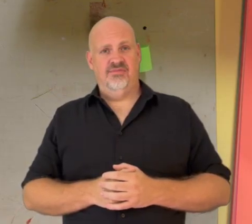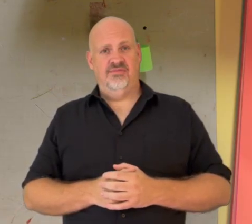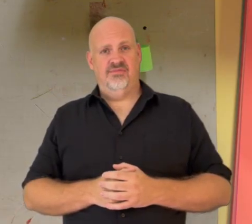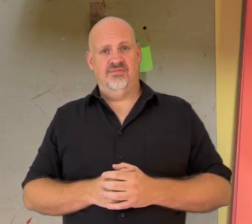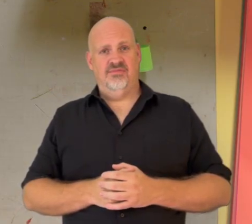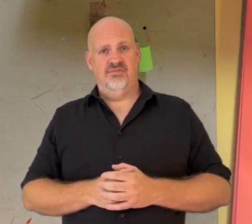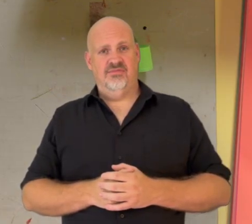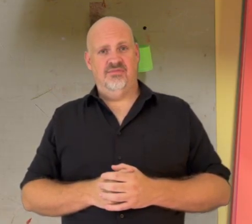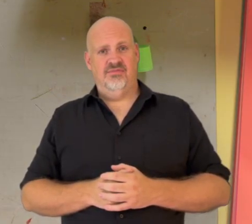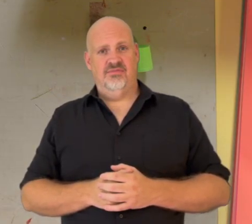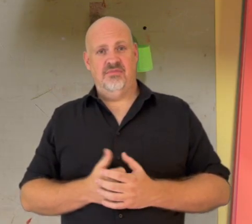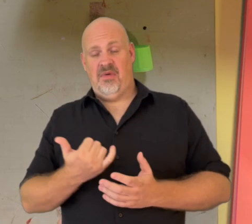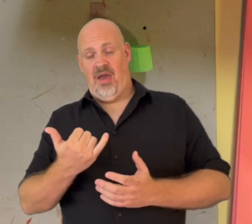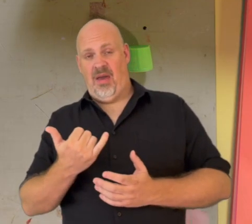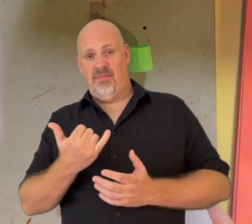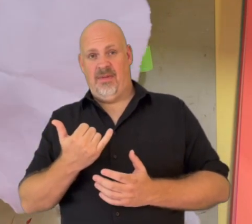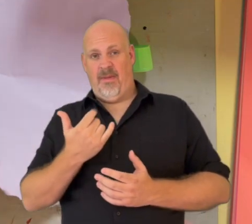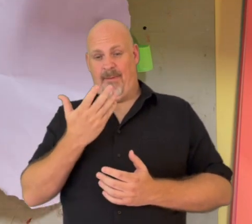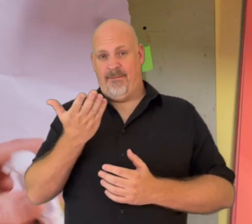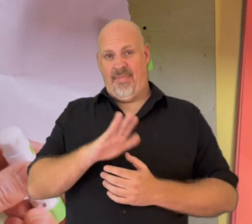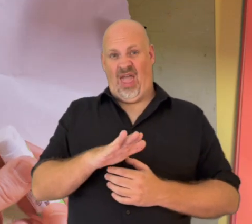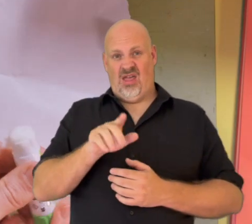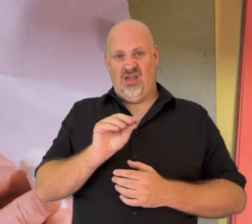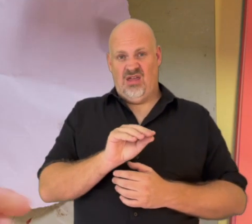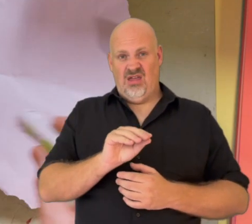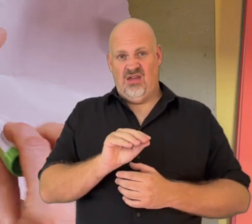Maybe I can put that back in